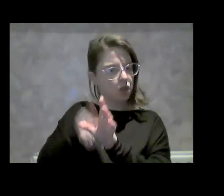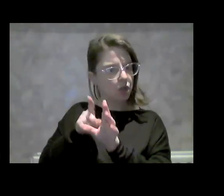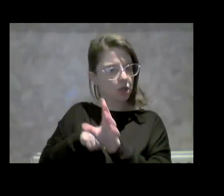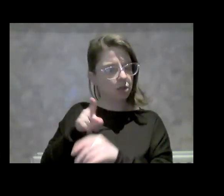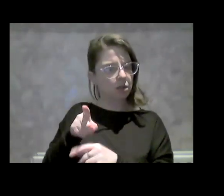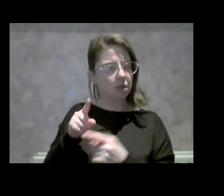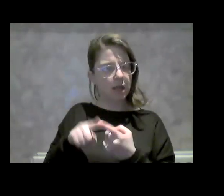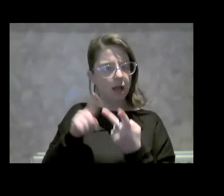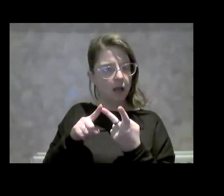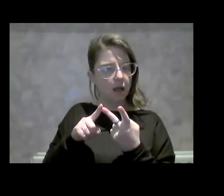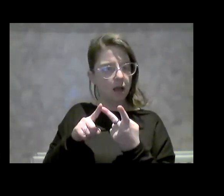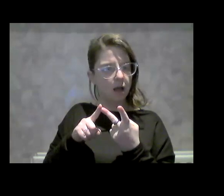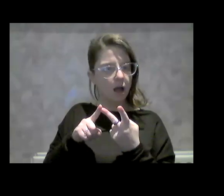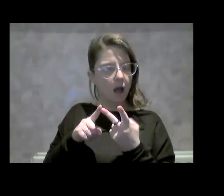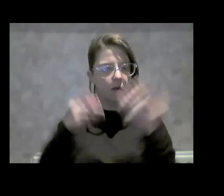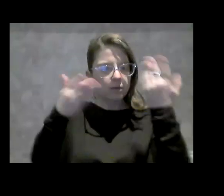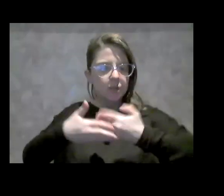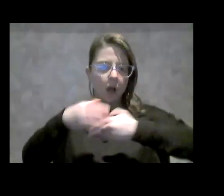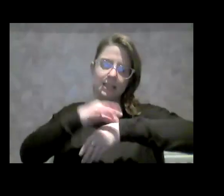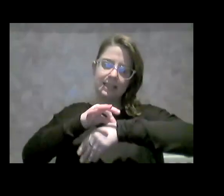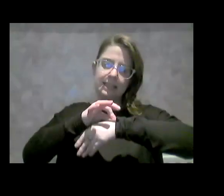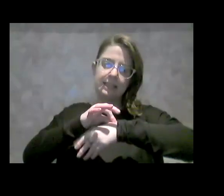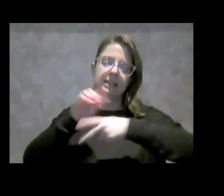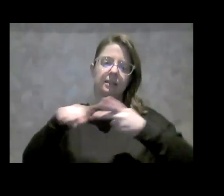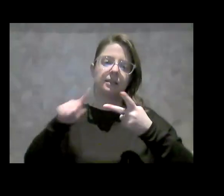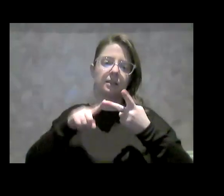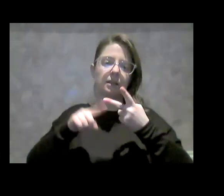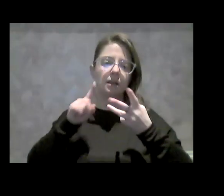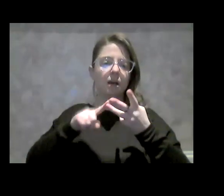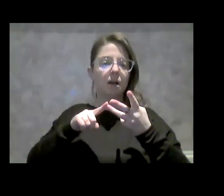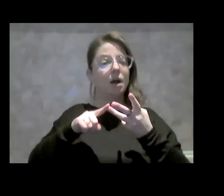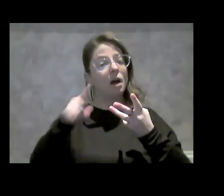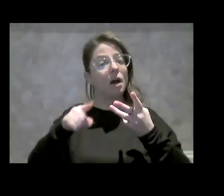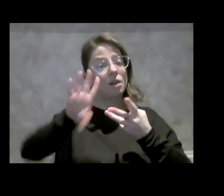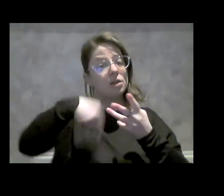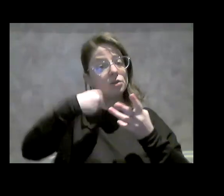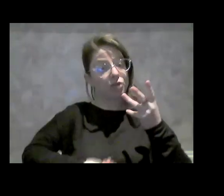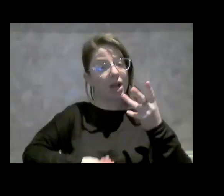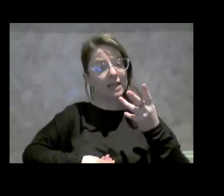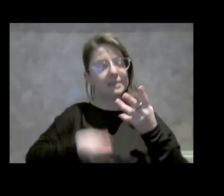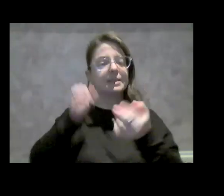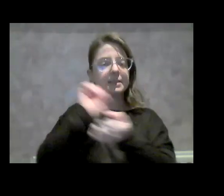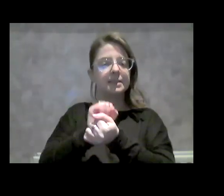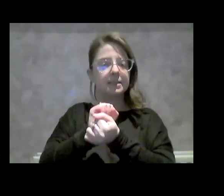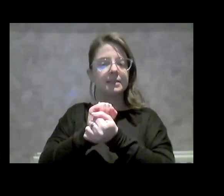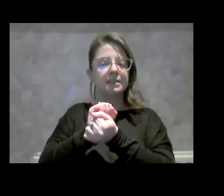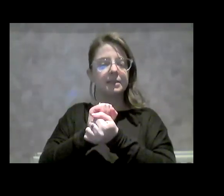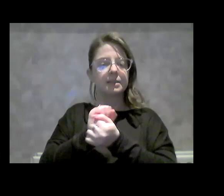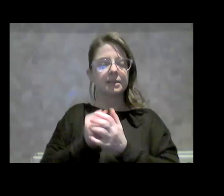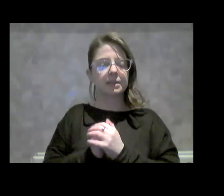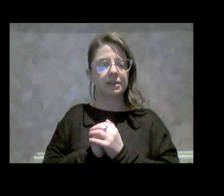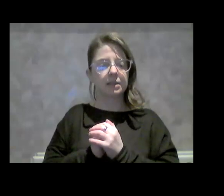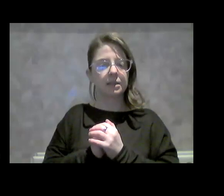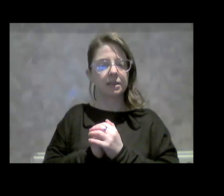else? They have dark skin, that's right. And they're trans. Yes, there's their badge there.